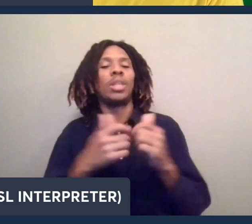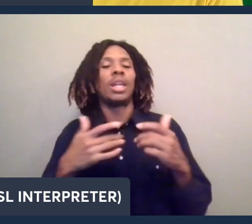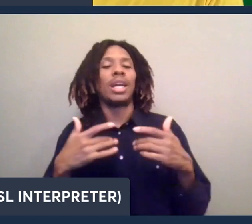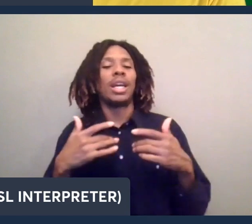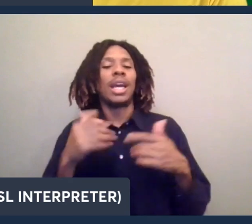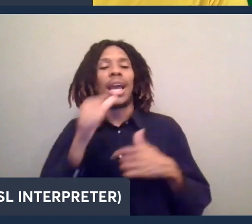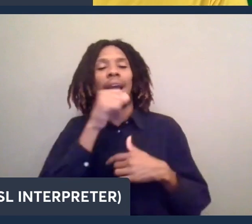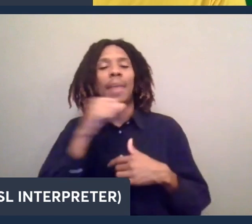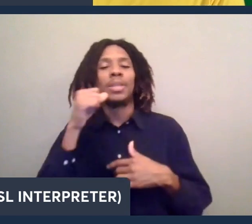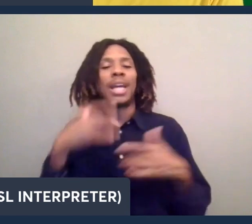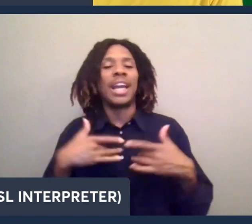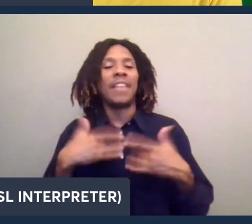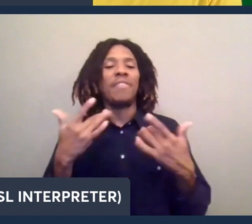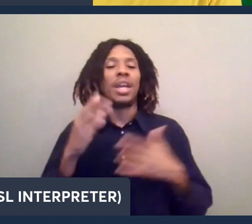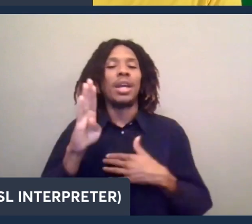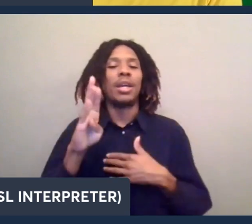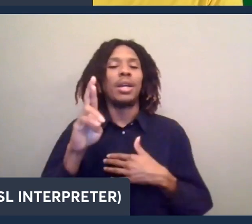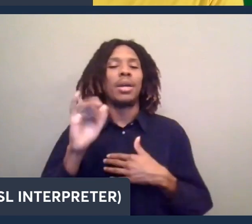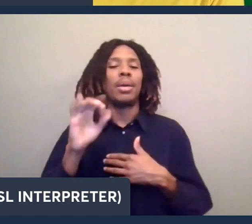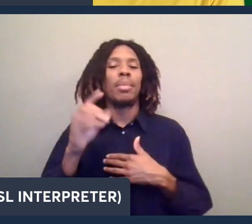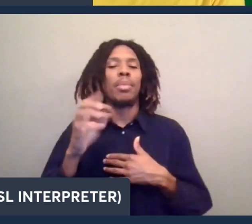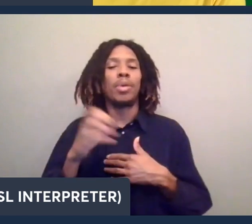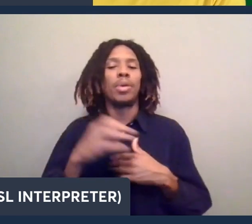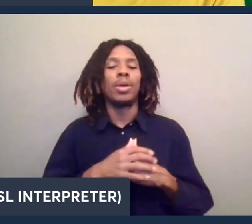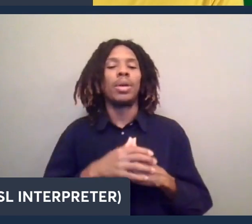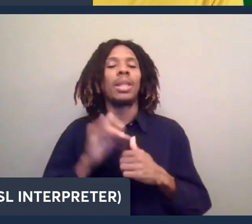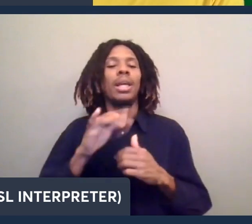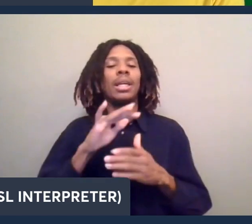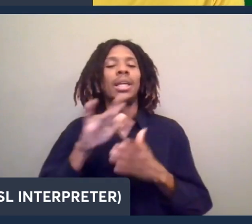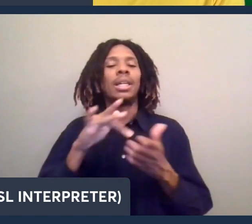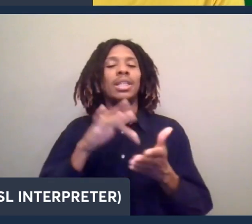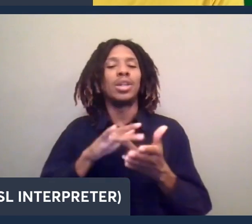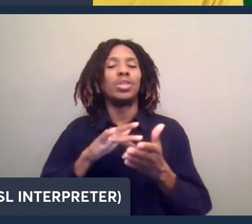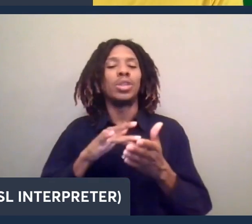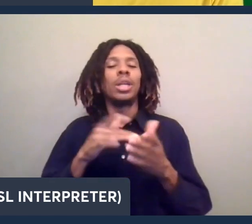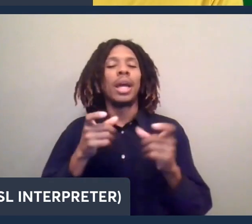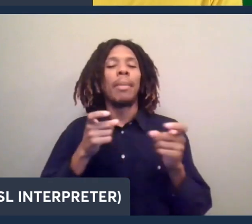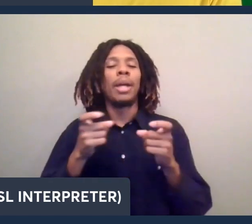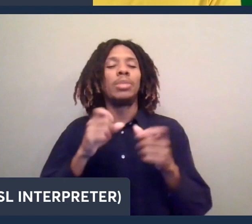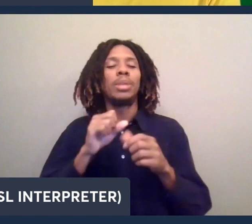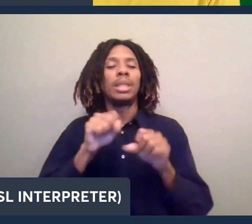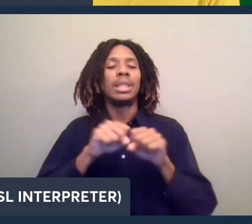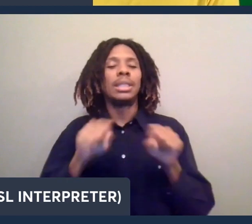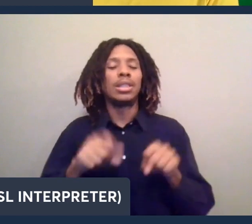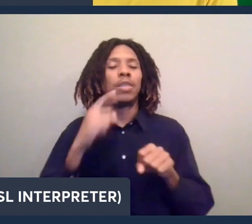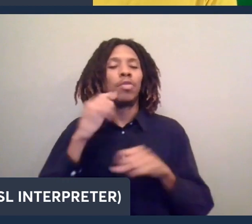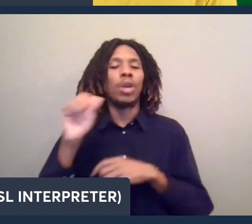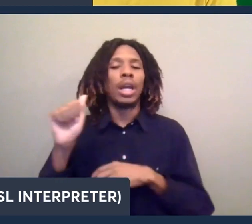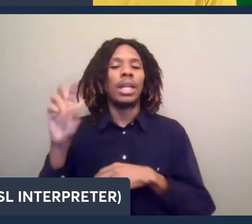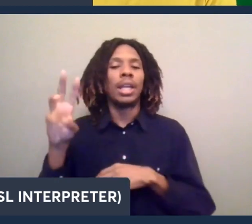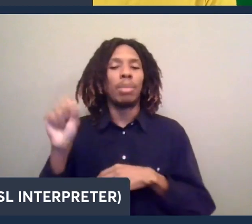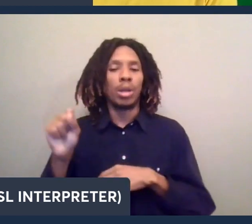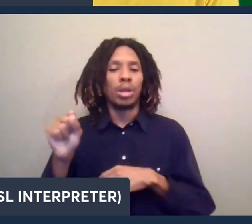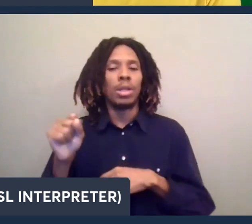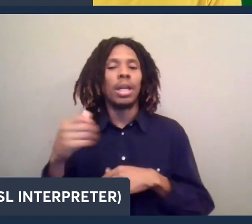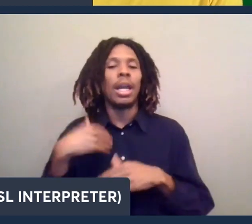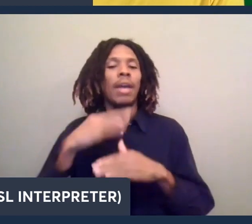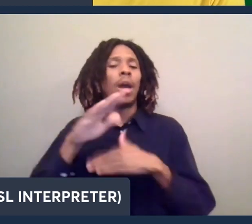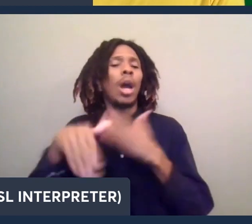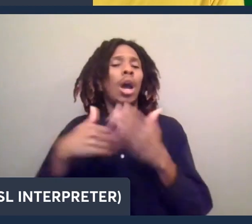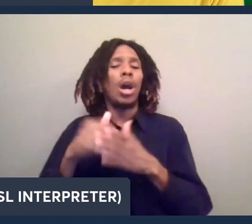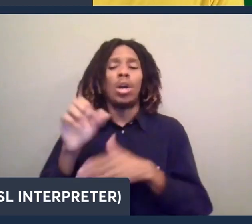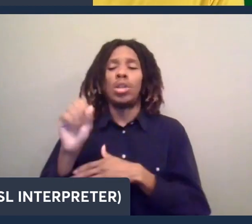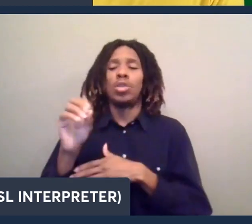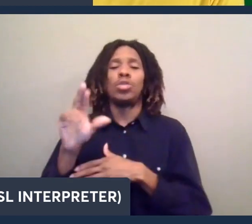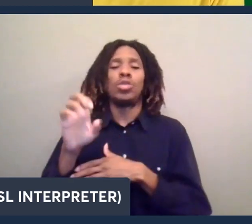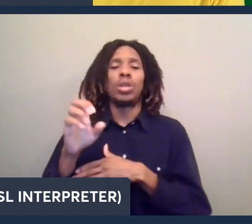EventBridge is a central event management system for AWS. It has all the sources within